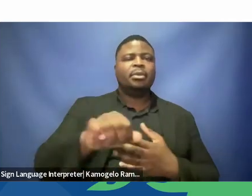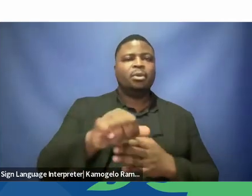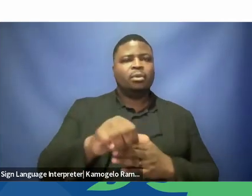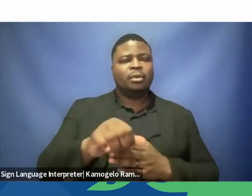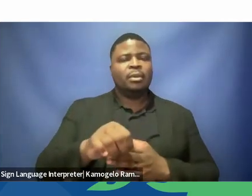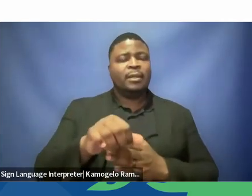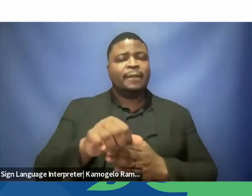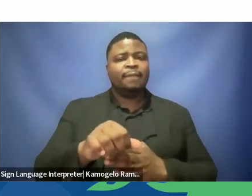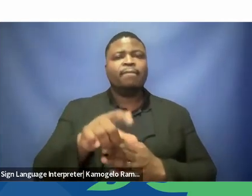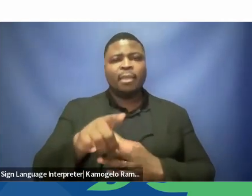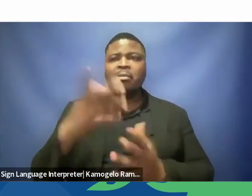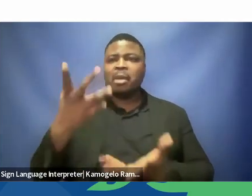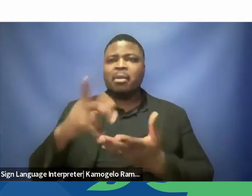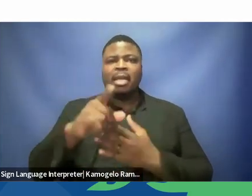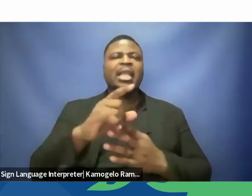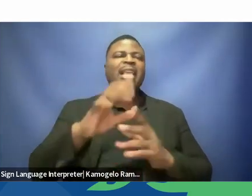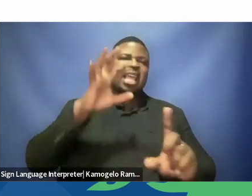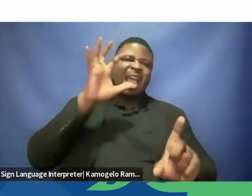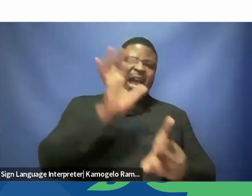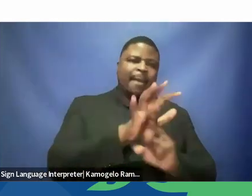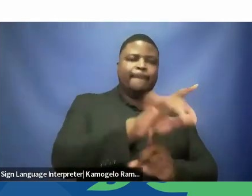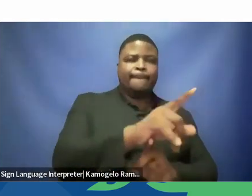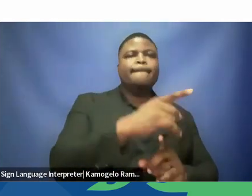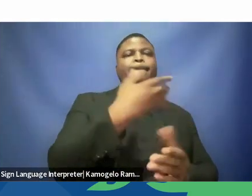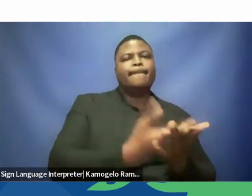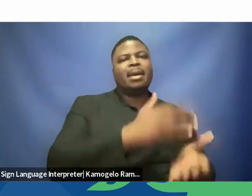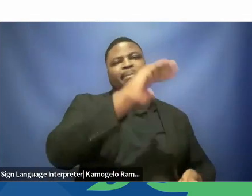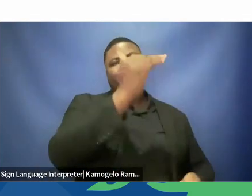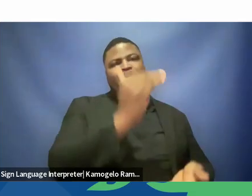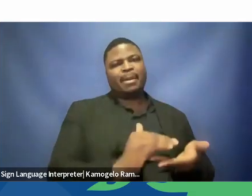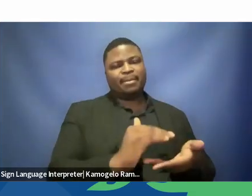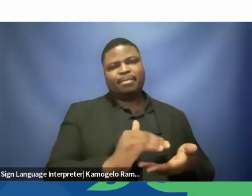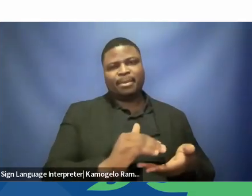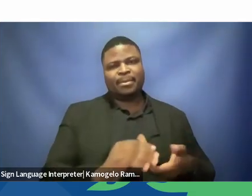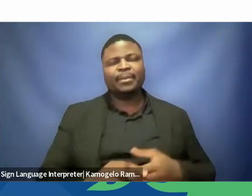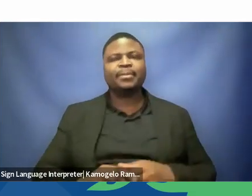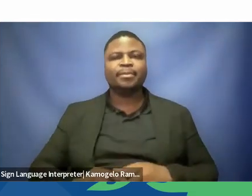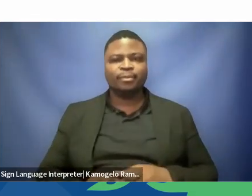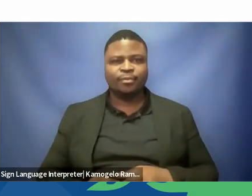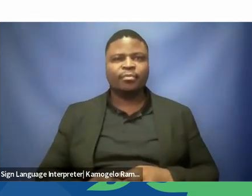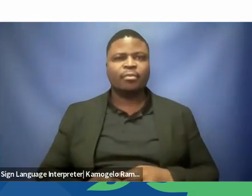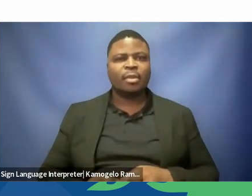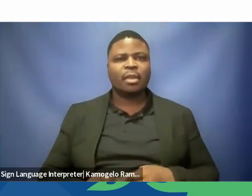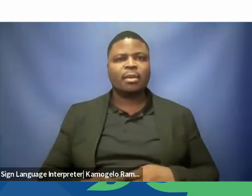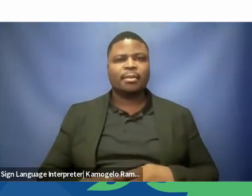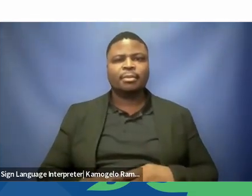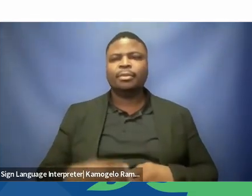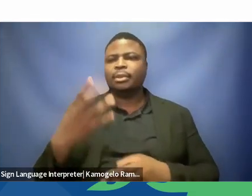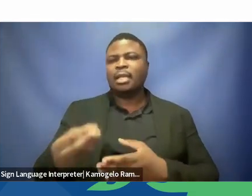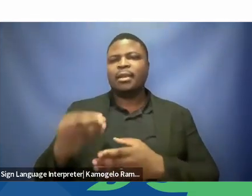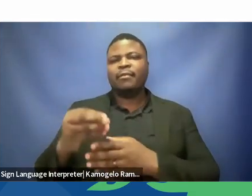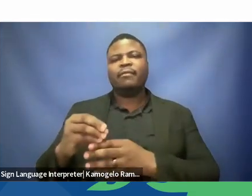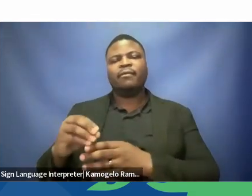says that let's reduce the harm. And in case of stimulant use disorder, provide appropriate counseling or refer a patient to